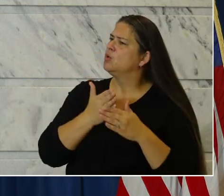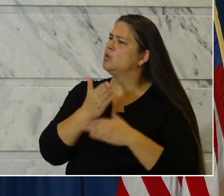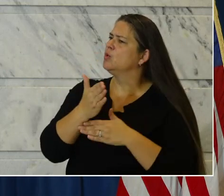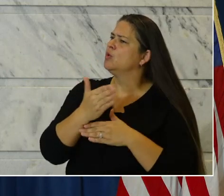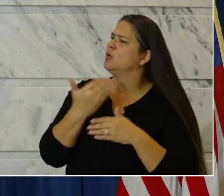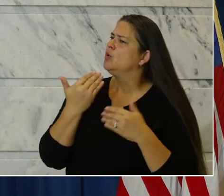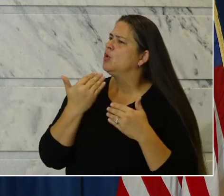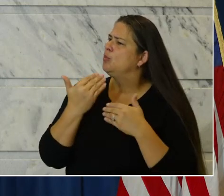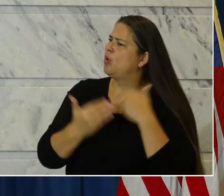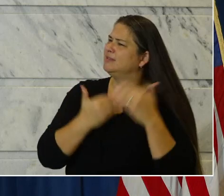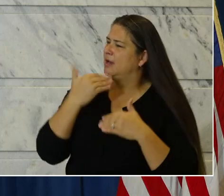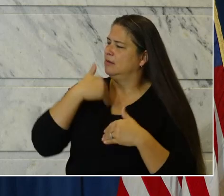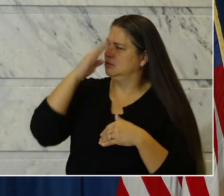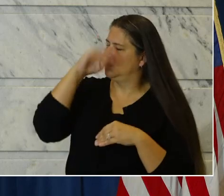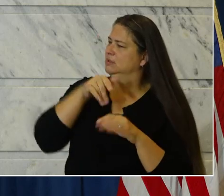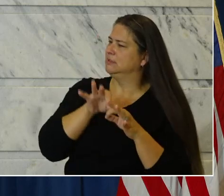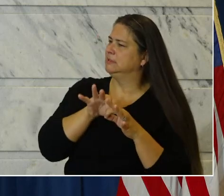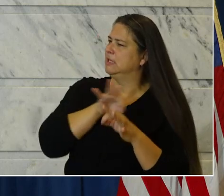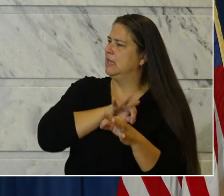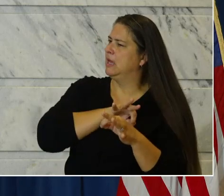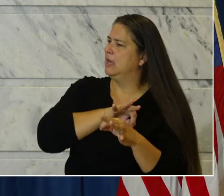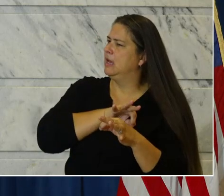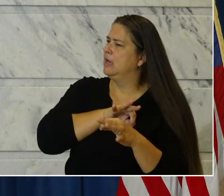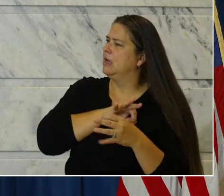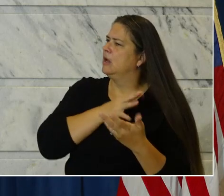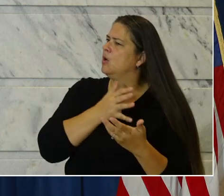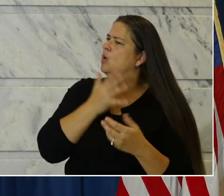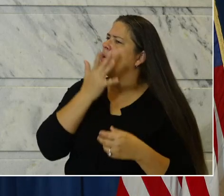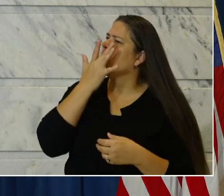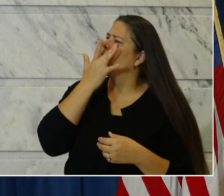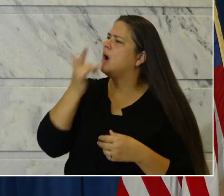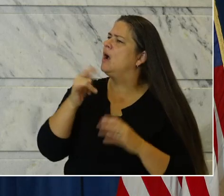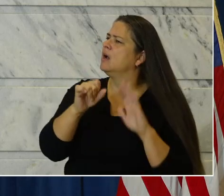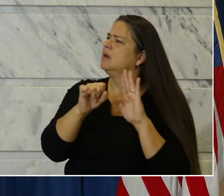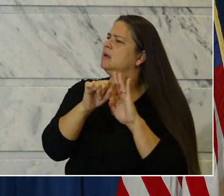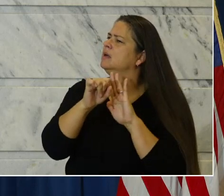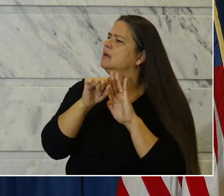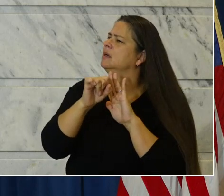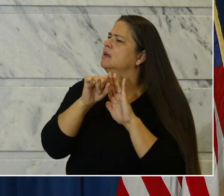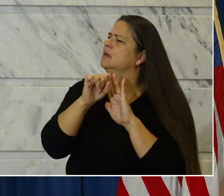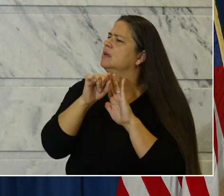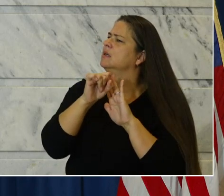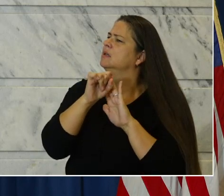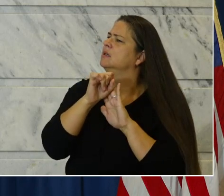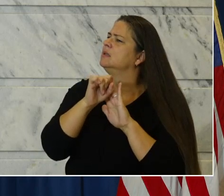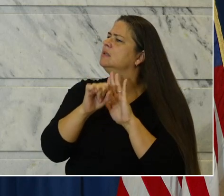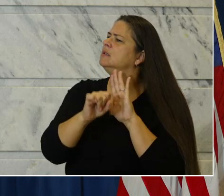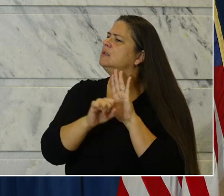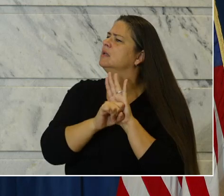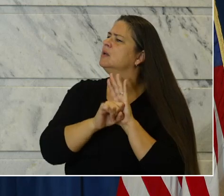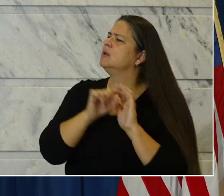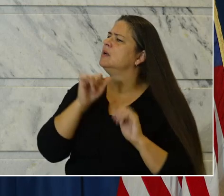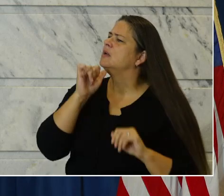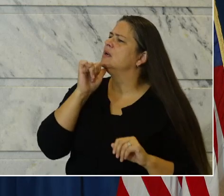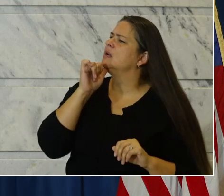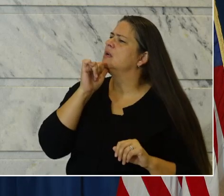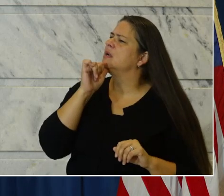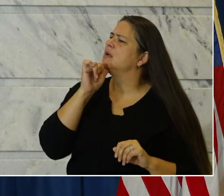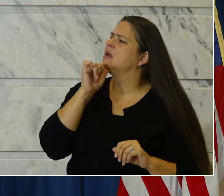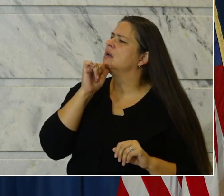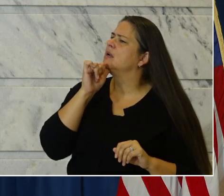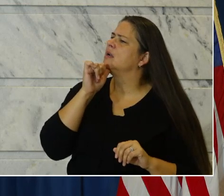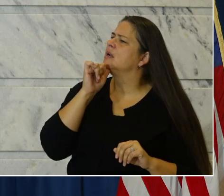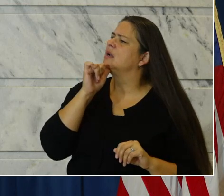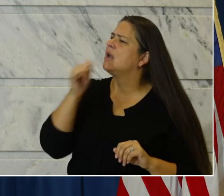be a delayed process when you finally announce it. Why does the state, your administration, not have the